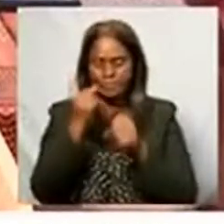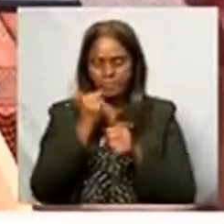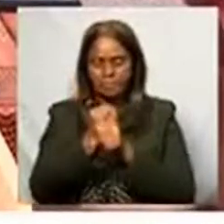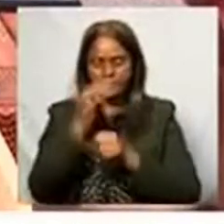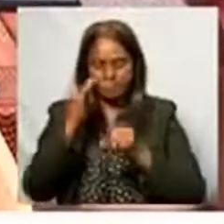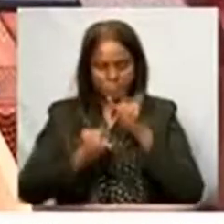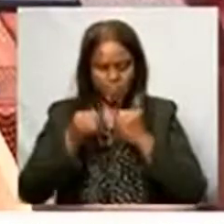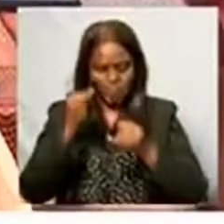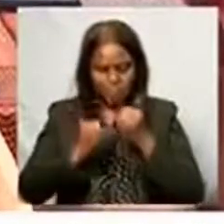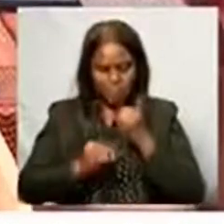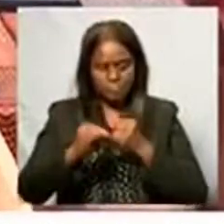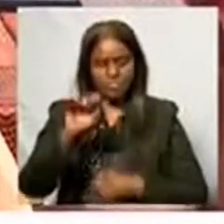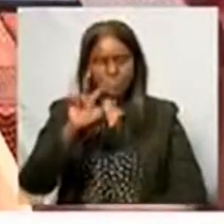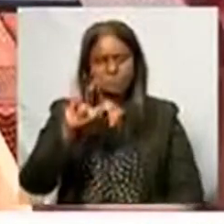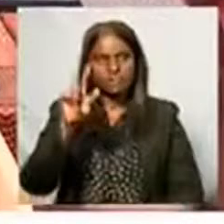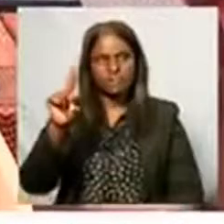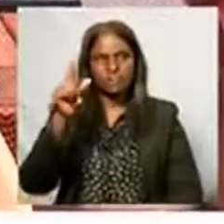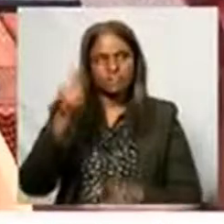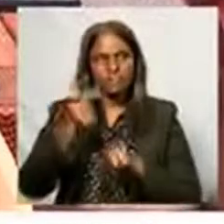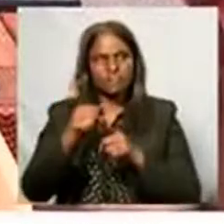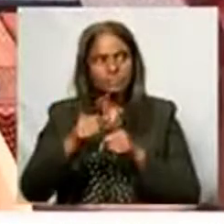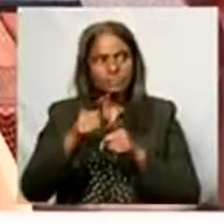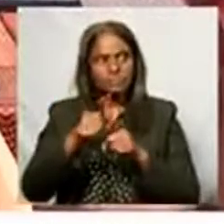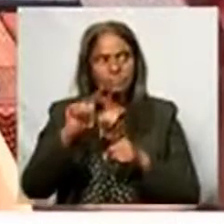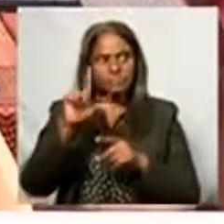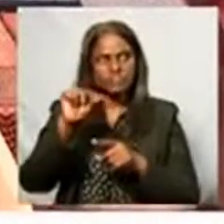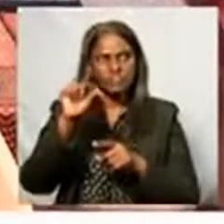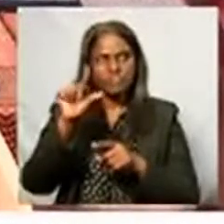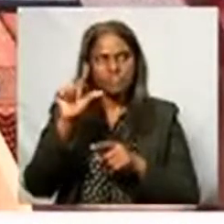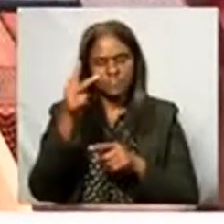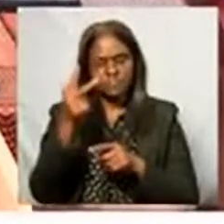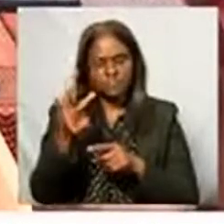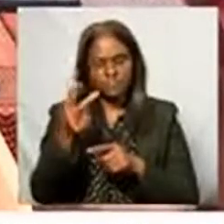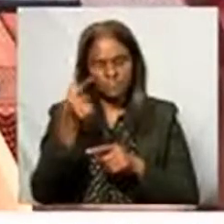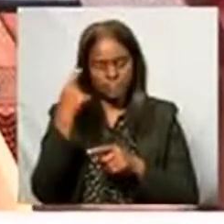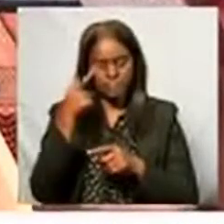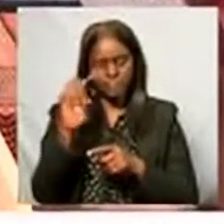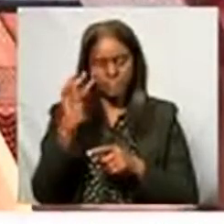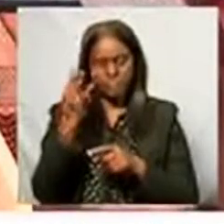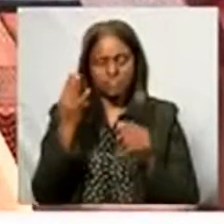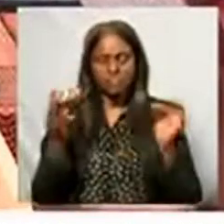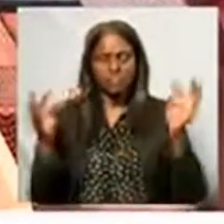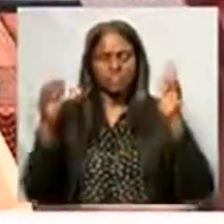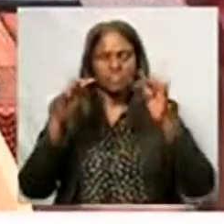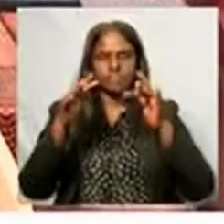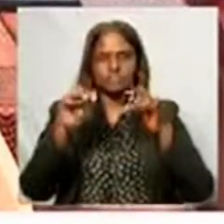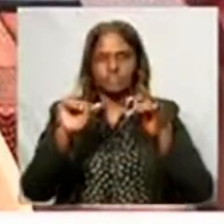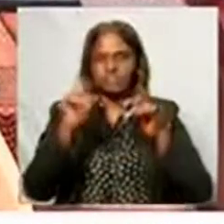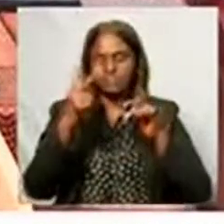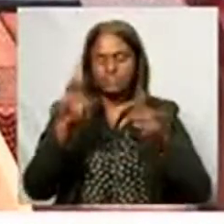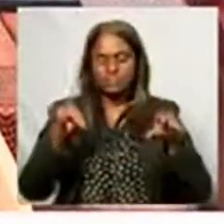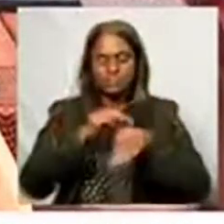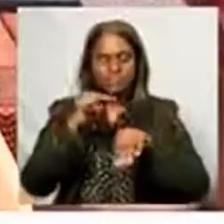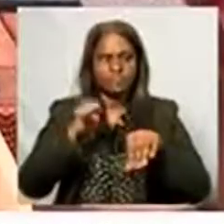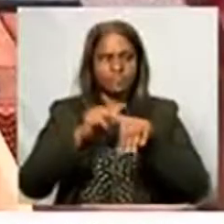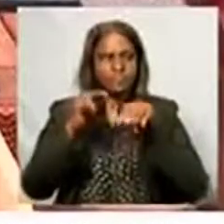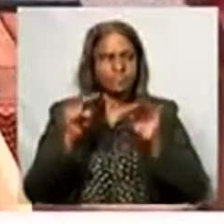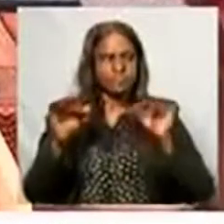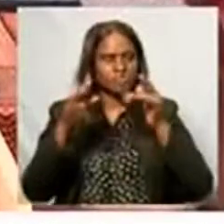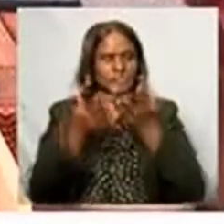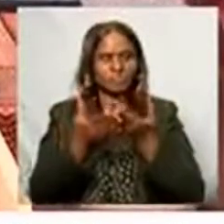year ended 31st December 2023, for the fourth session of the 13th National